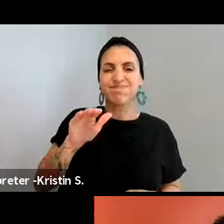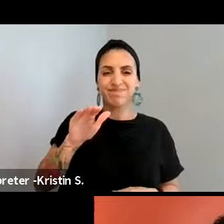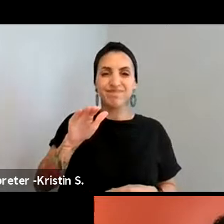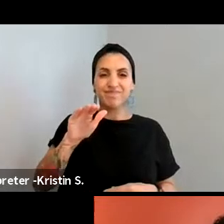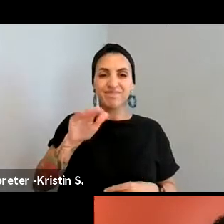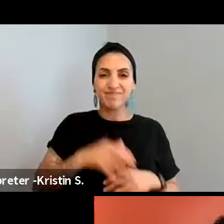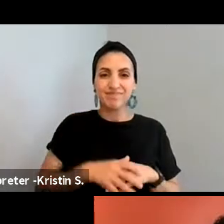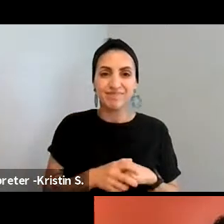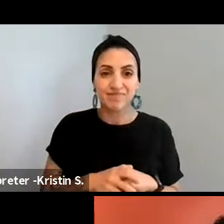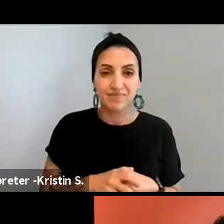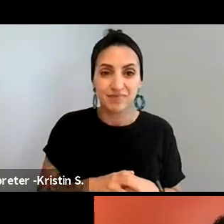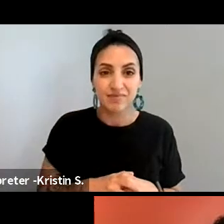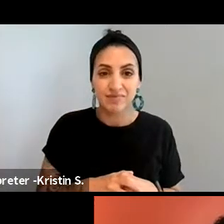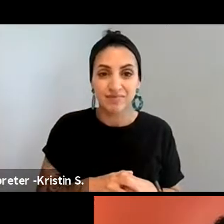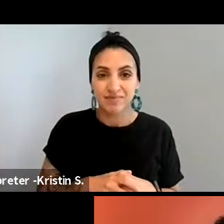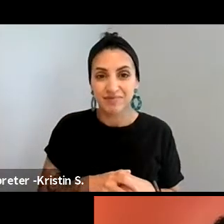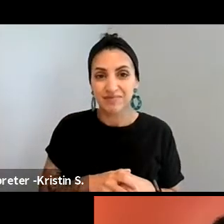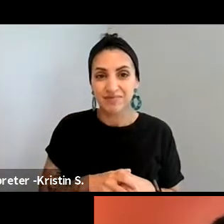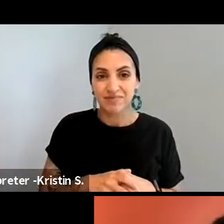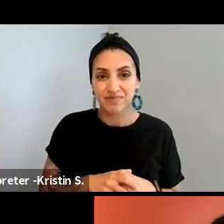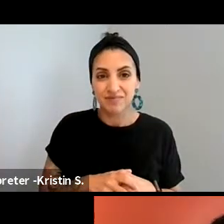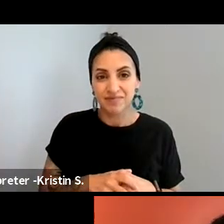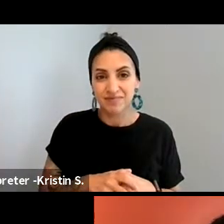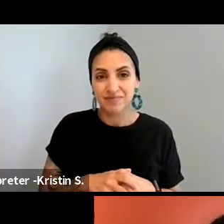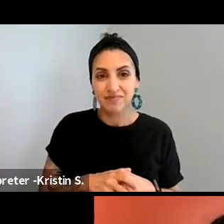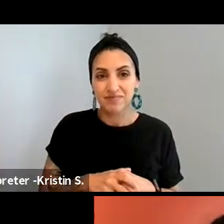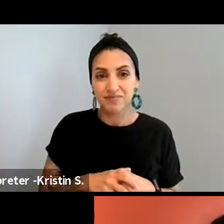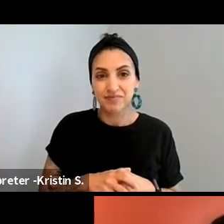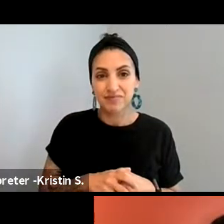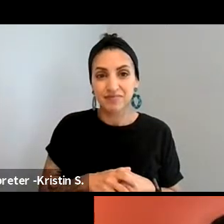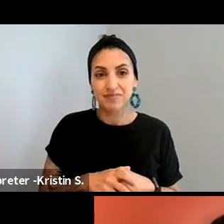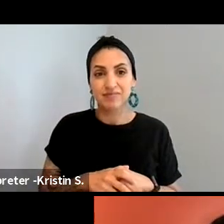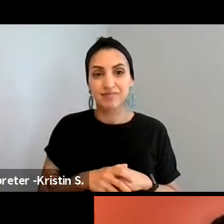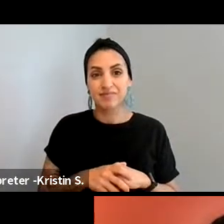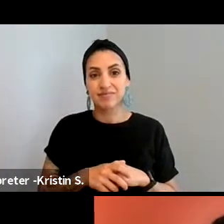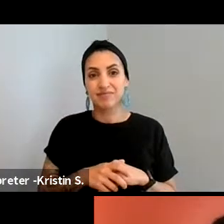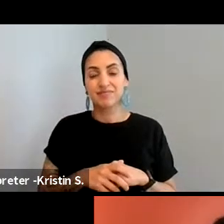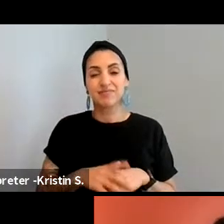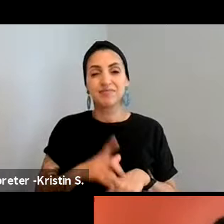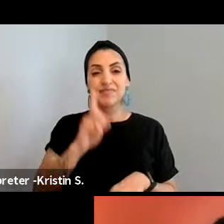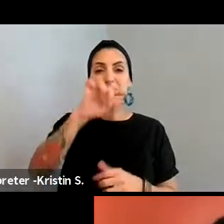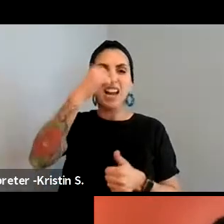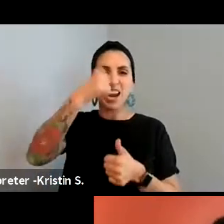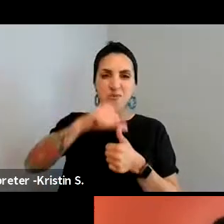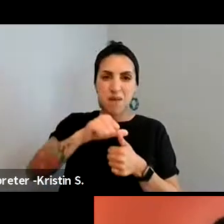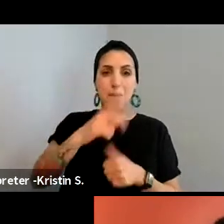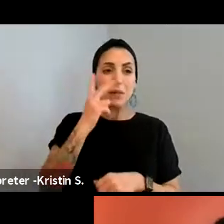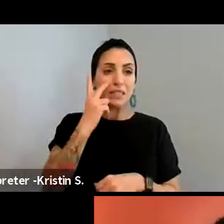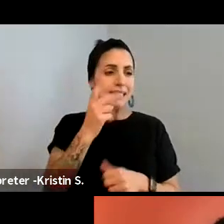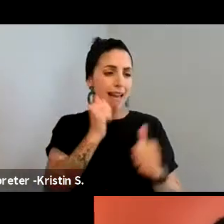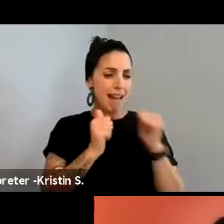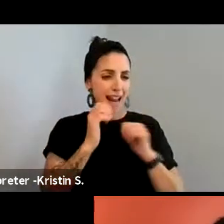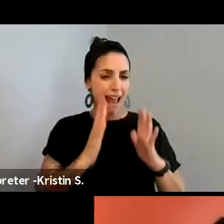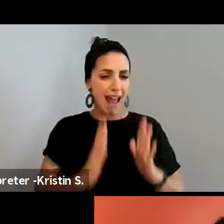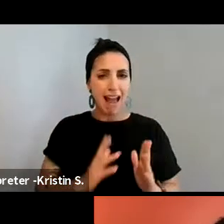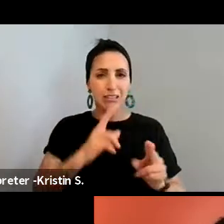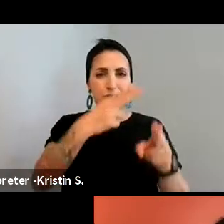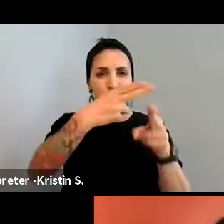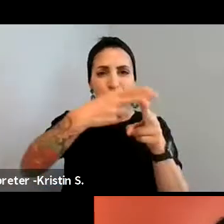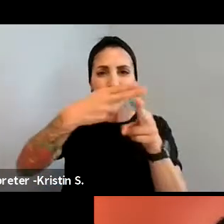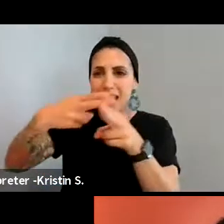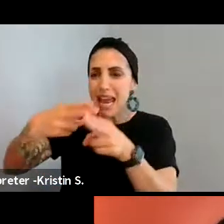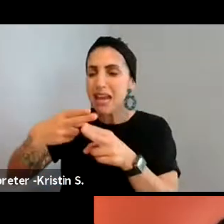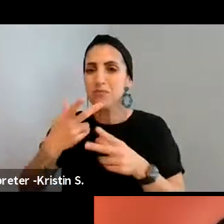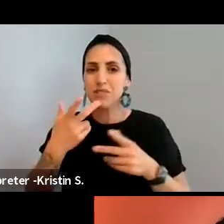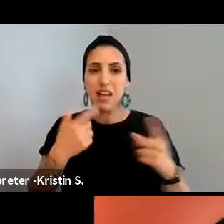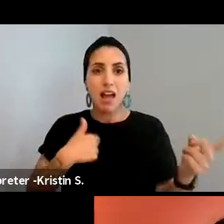the opening credits where they would flash the actor's name, like Starry. I remember running around in my